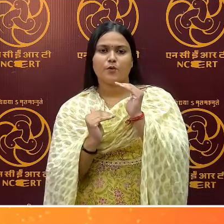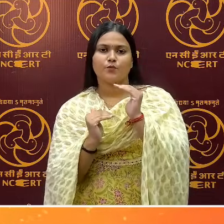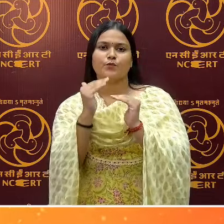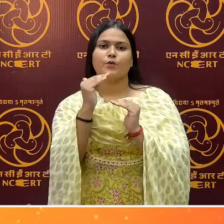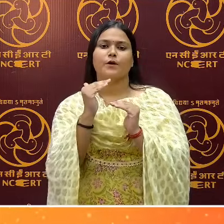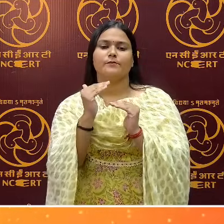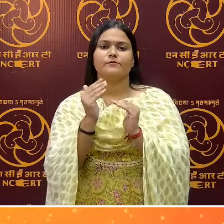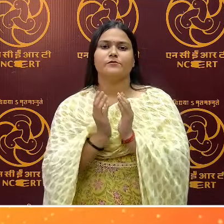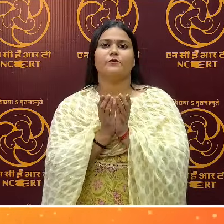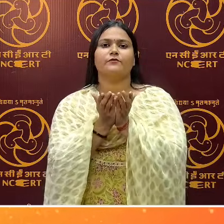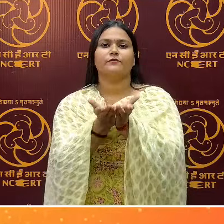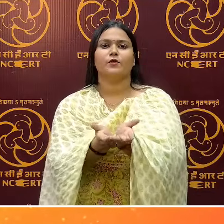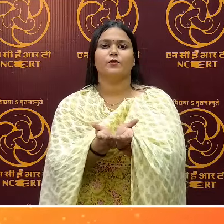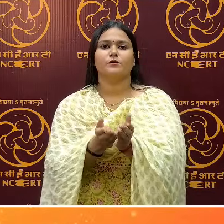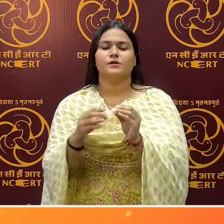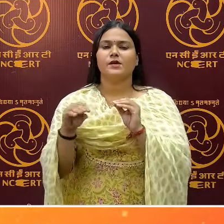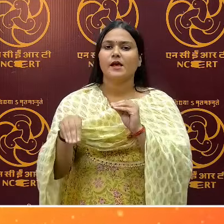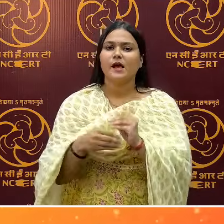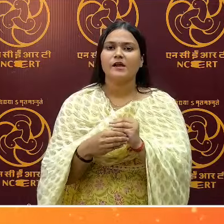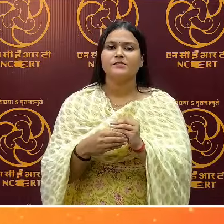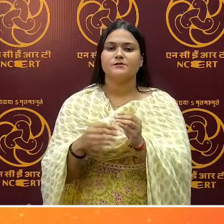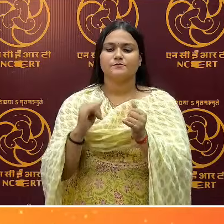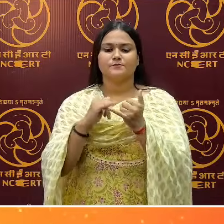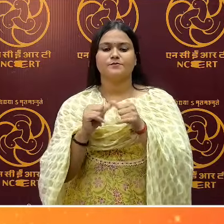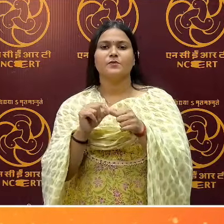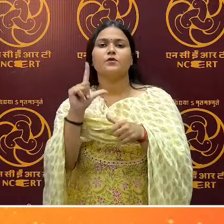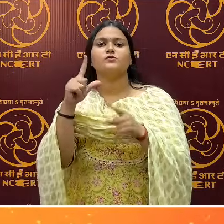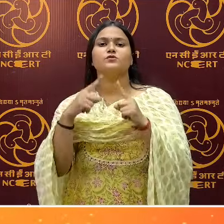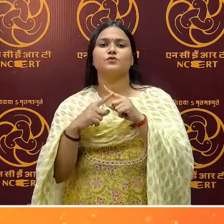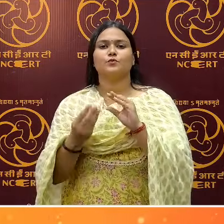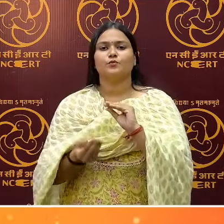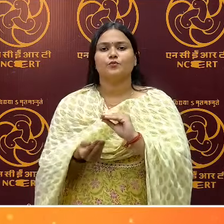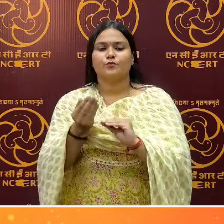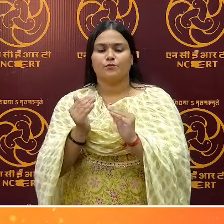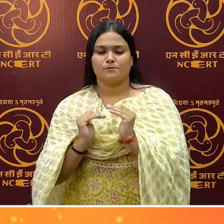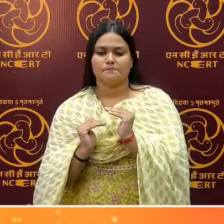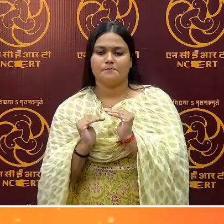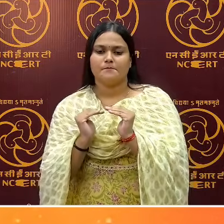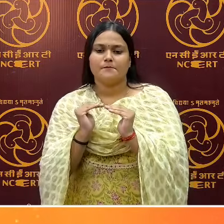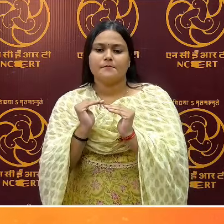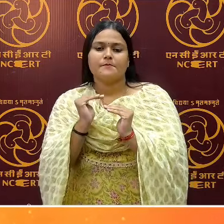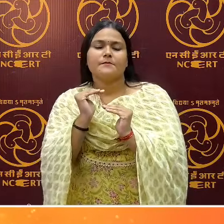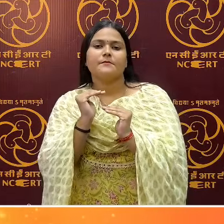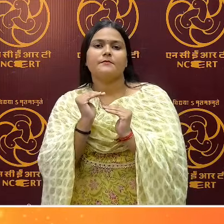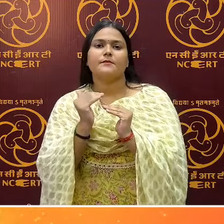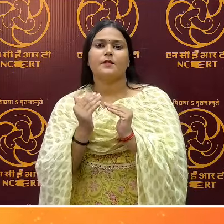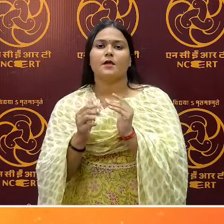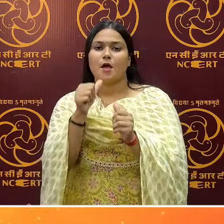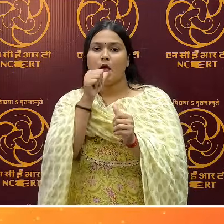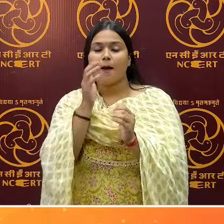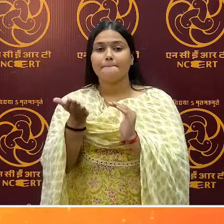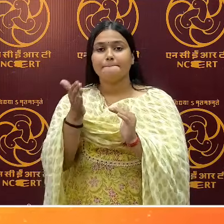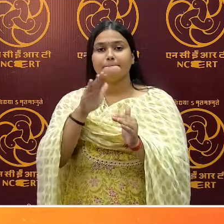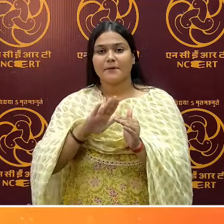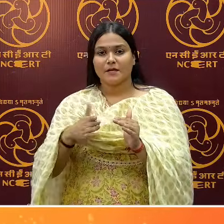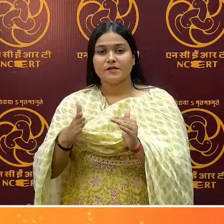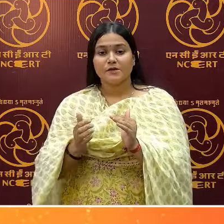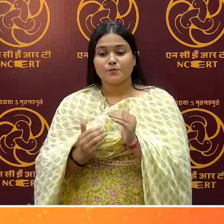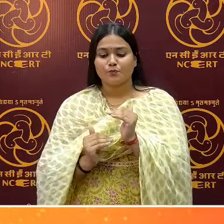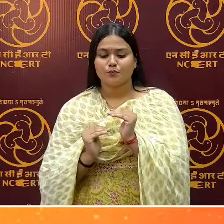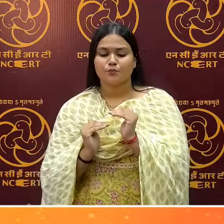So I add some salt so that I can increase the weight of the water. Okay. Okay. So let's stir